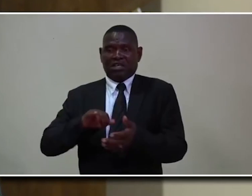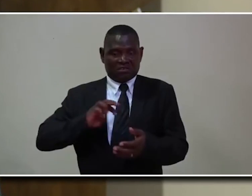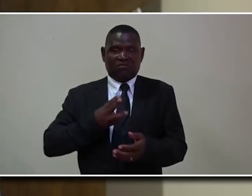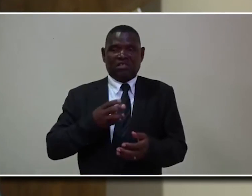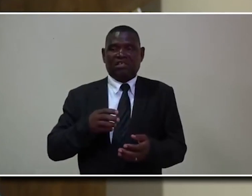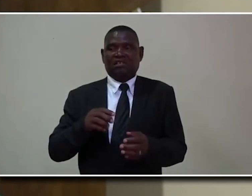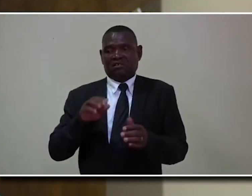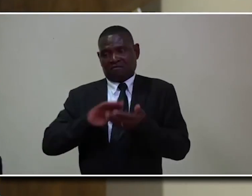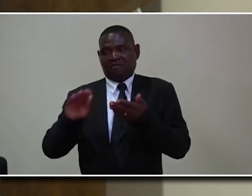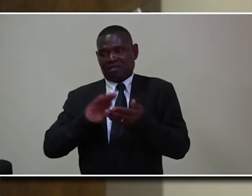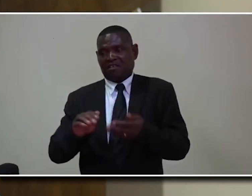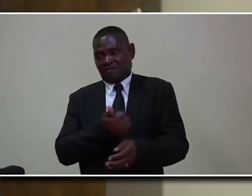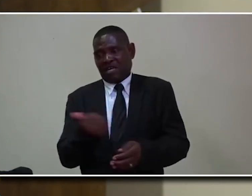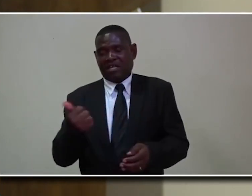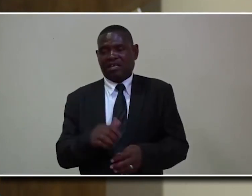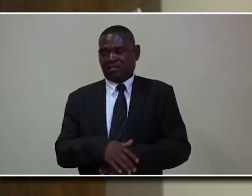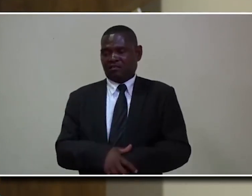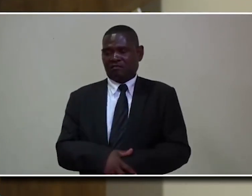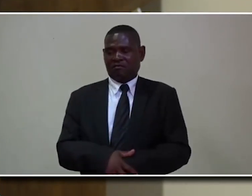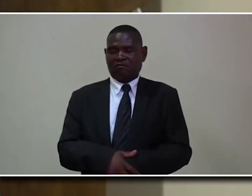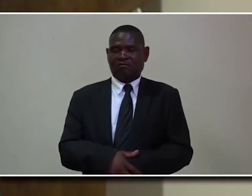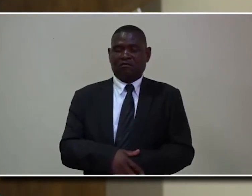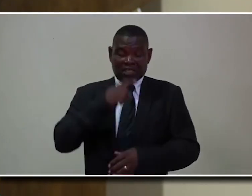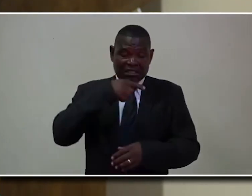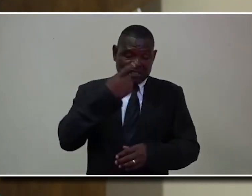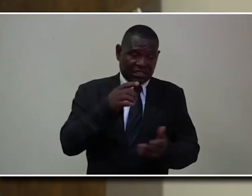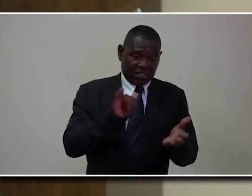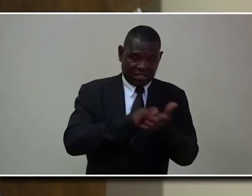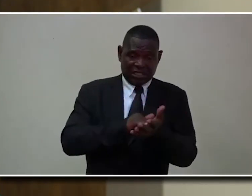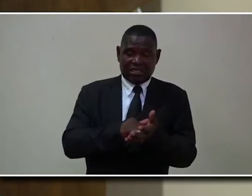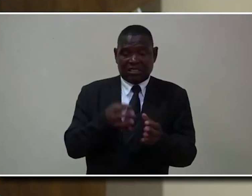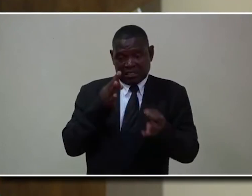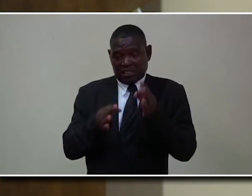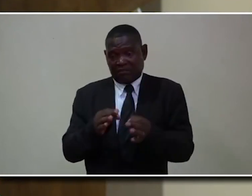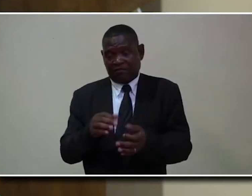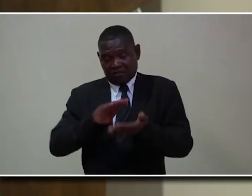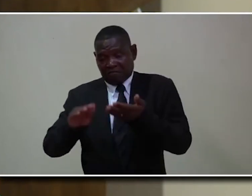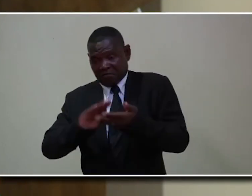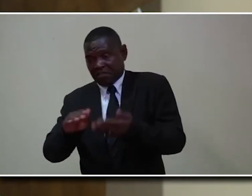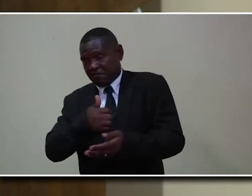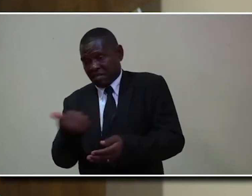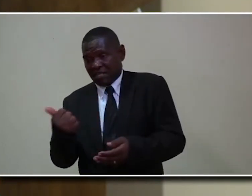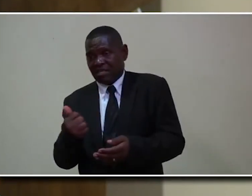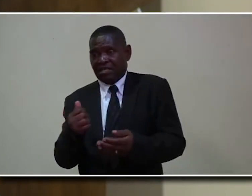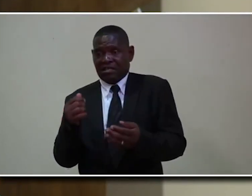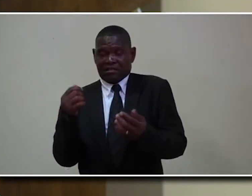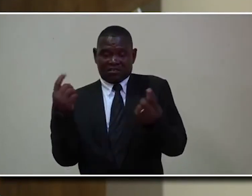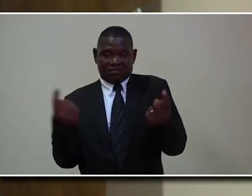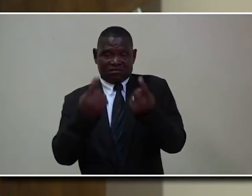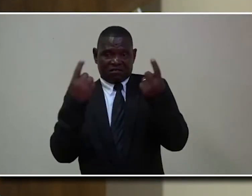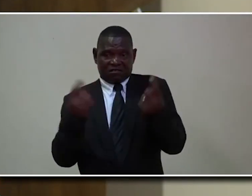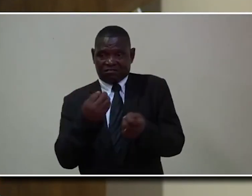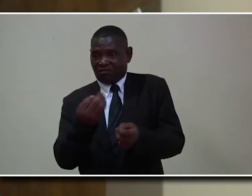lolamulo lalikulu lopatsidwa kuti nafeso tikhale kukhululukira. It is said that if you forgive other people their trespasses, your heavenly Father will